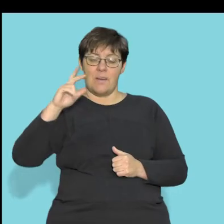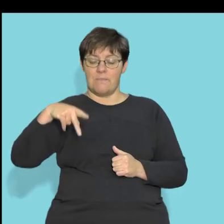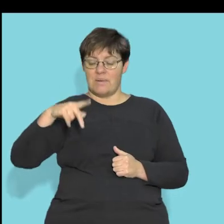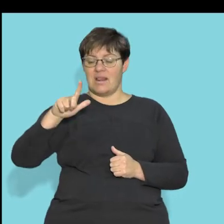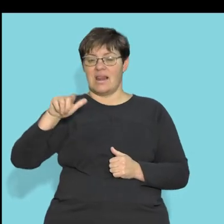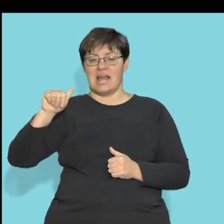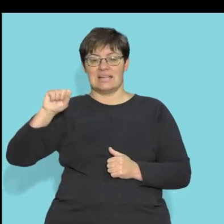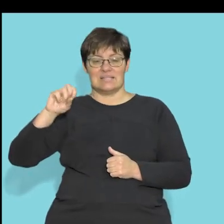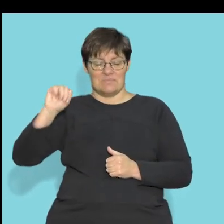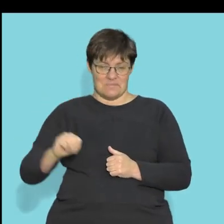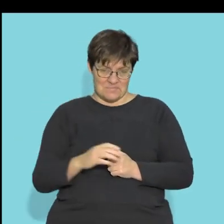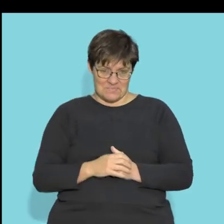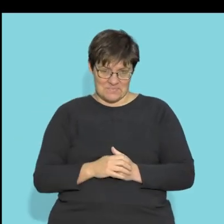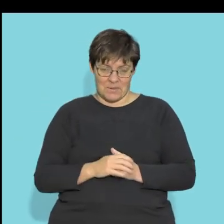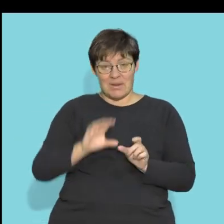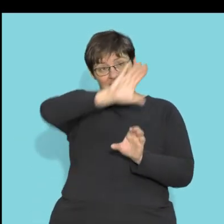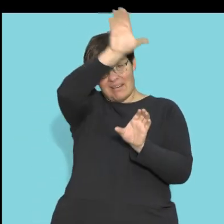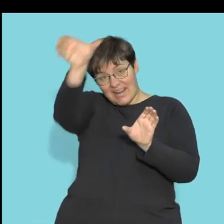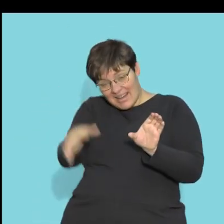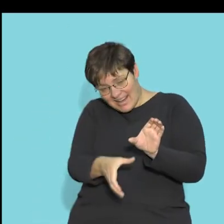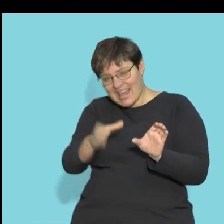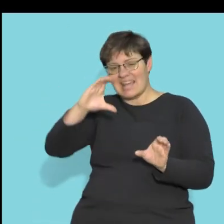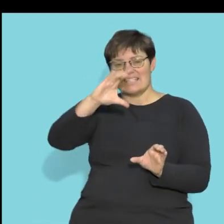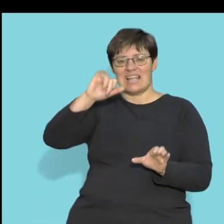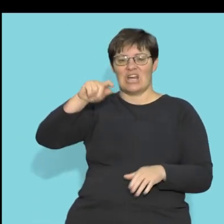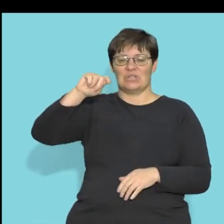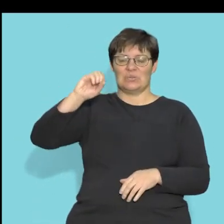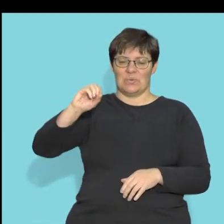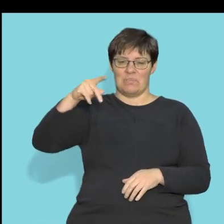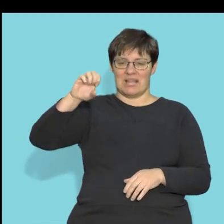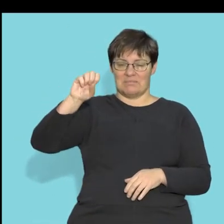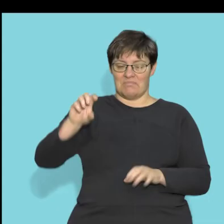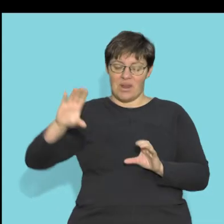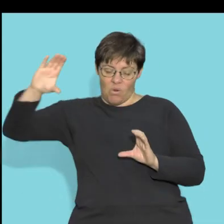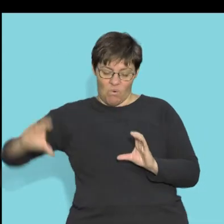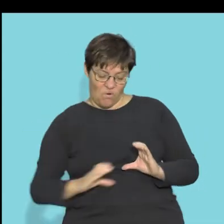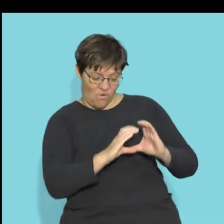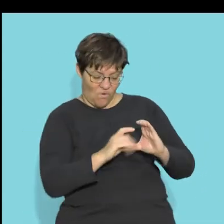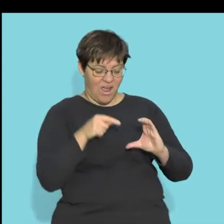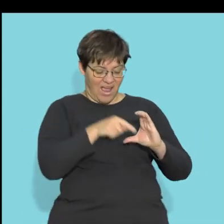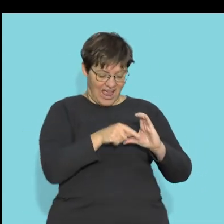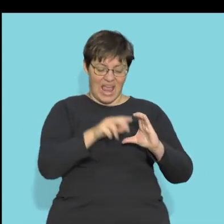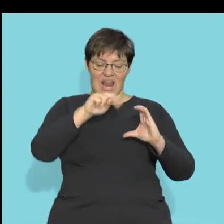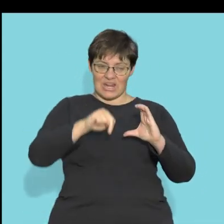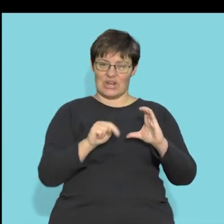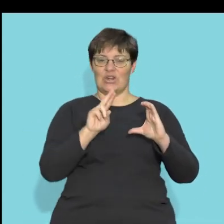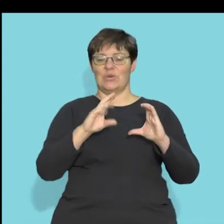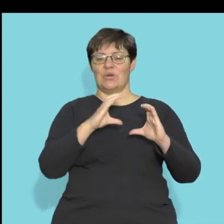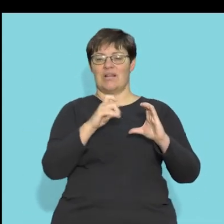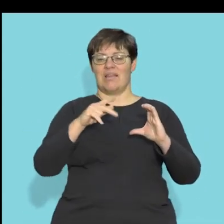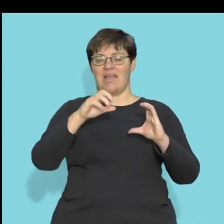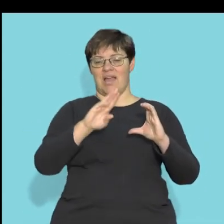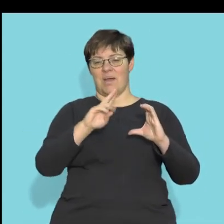here would be the cytoplasm. But because it's in its own organelle, its own structure, we call it